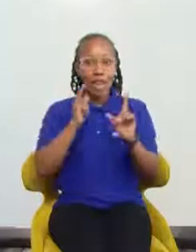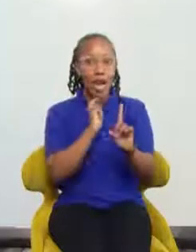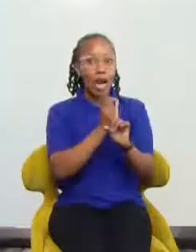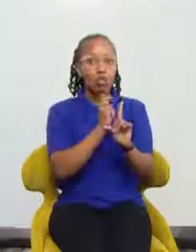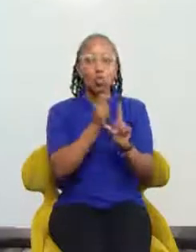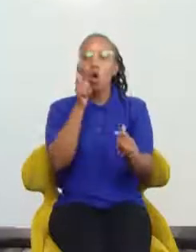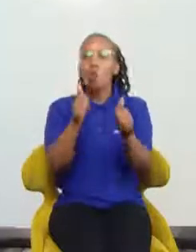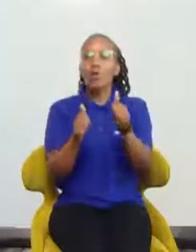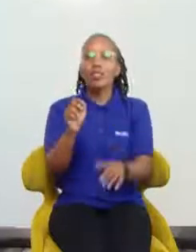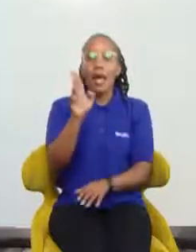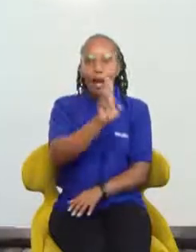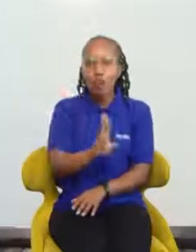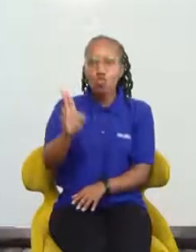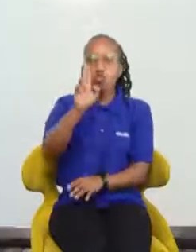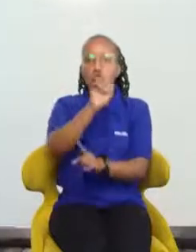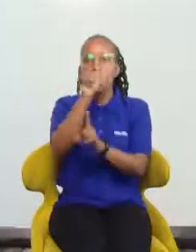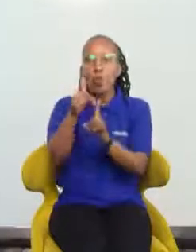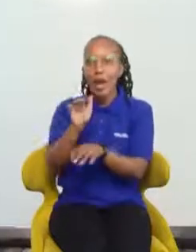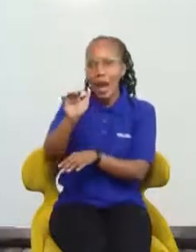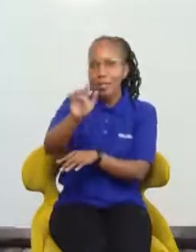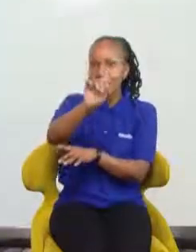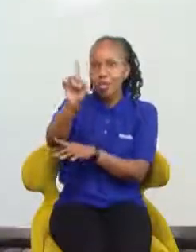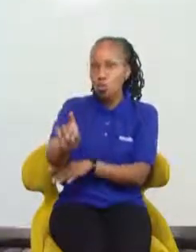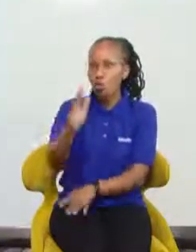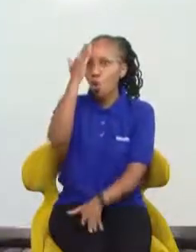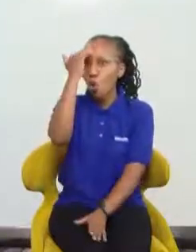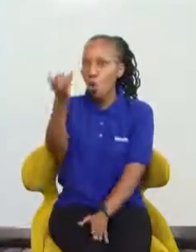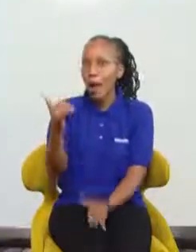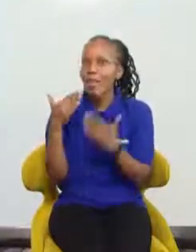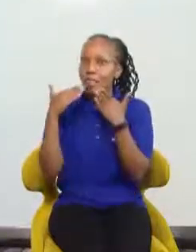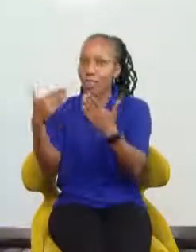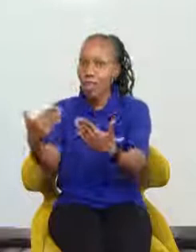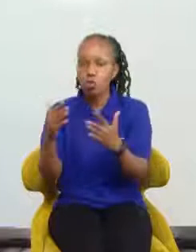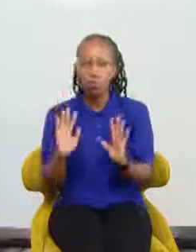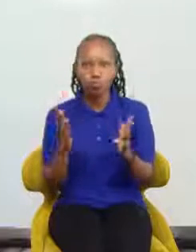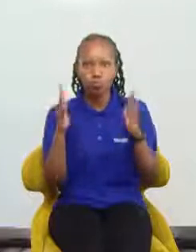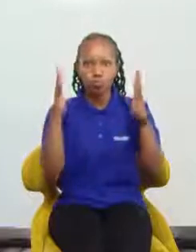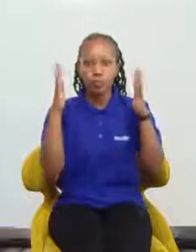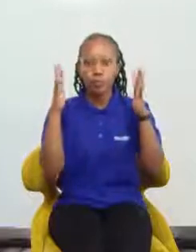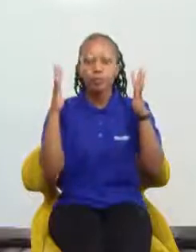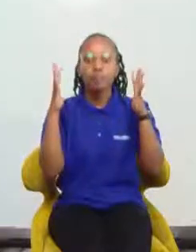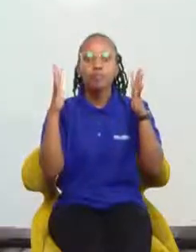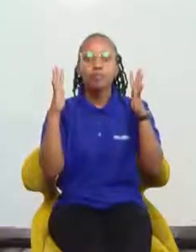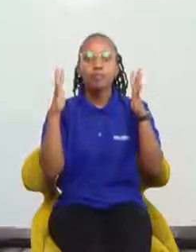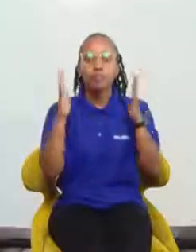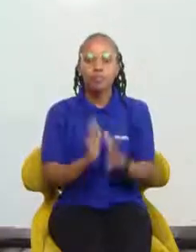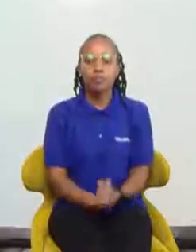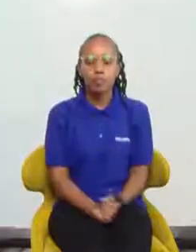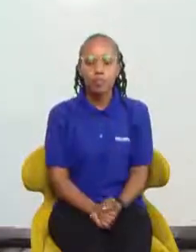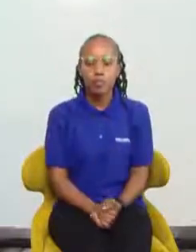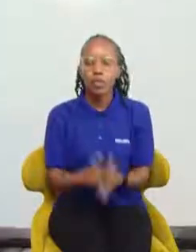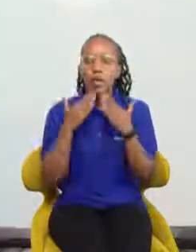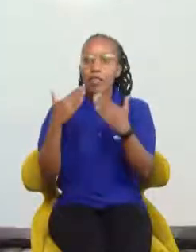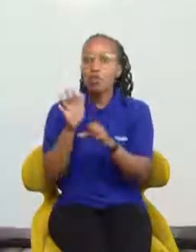I can refer to when asked the question, why? Thank you. So Wilson, I've got a follow-up question. Thank you very much for